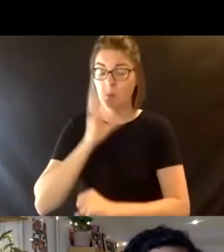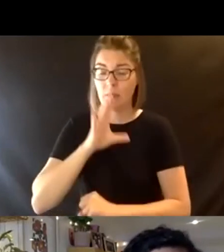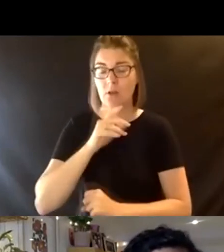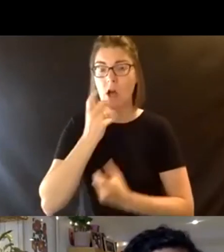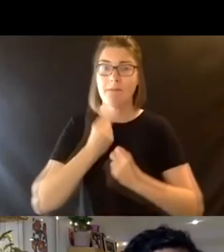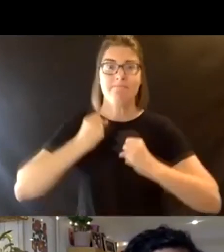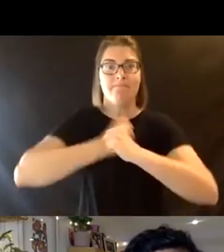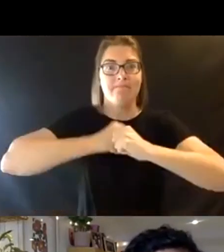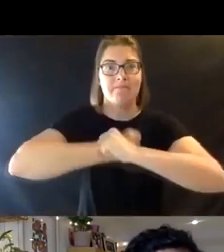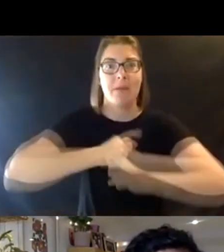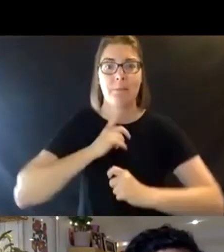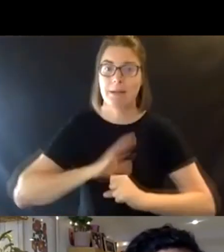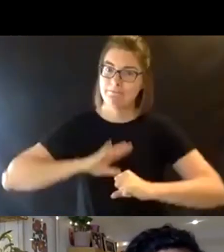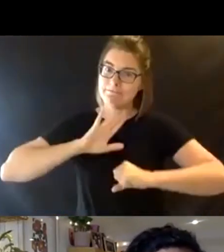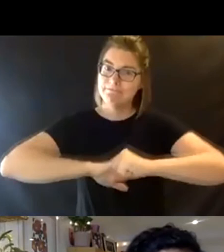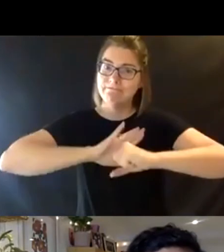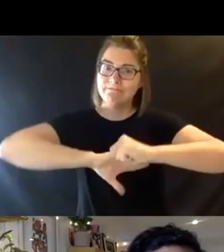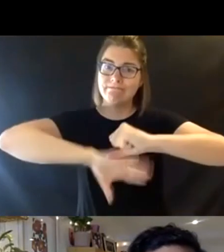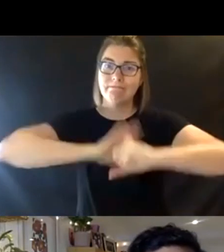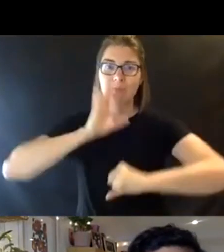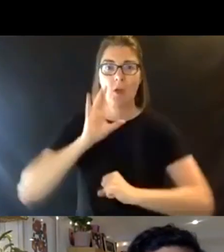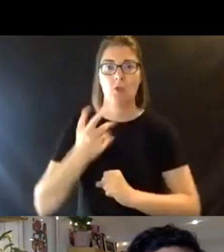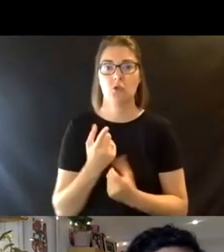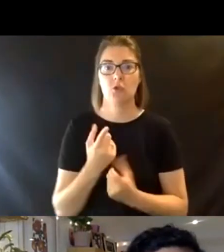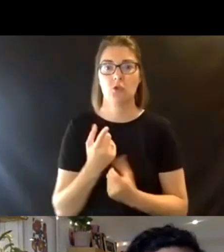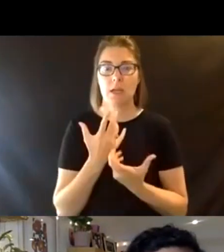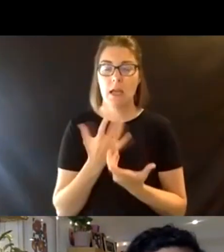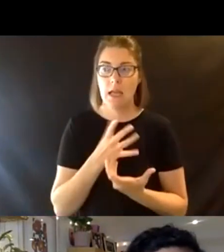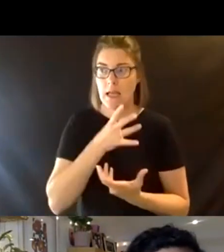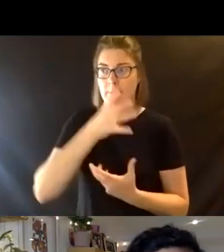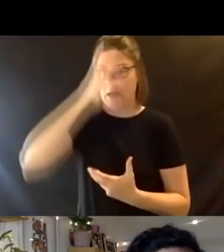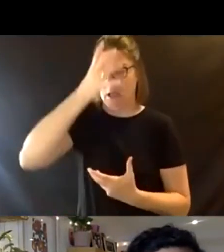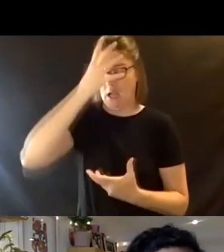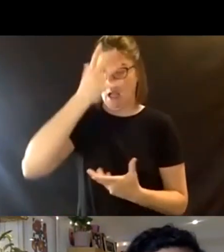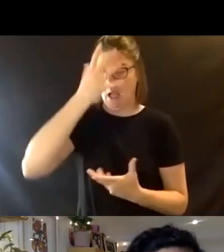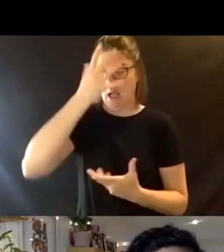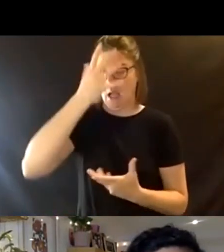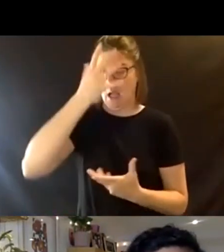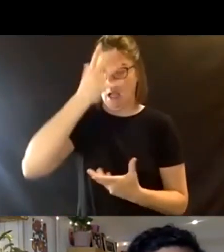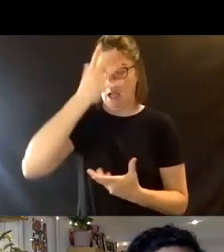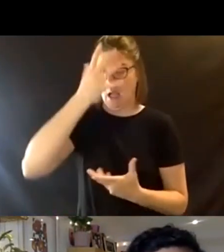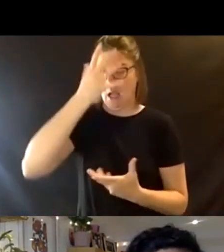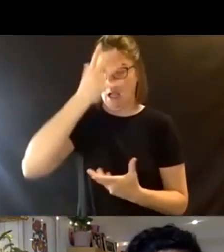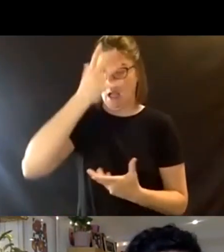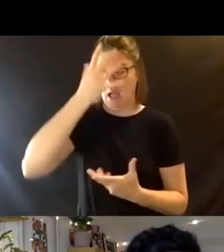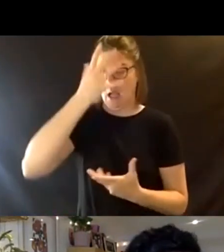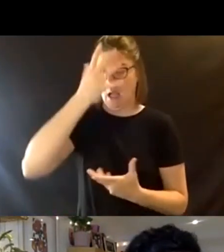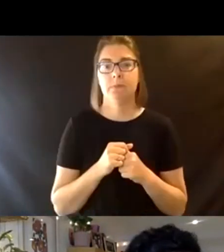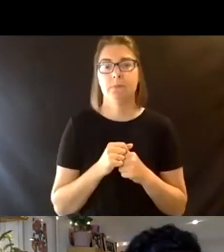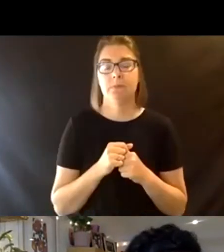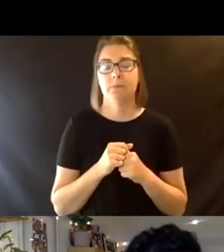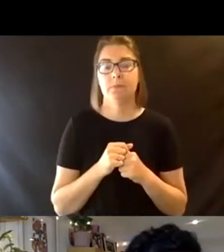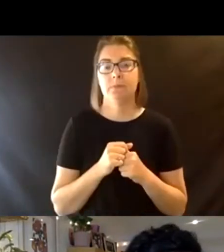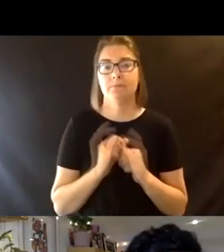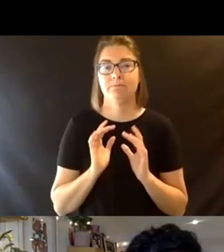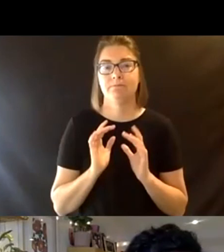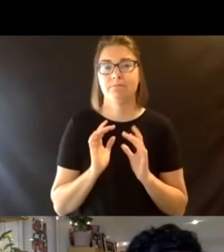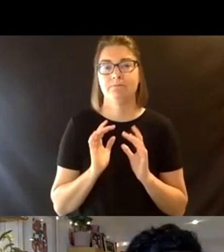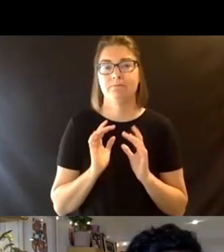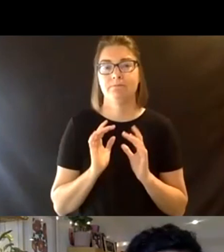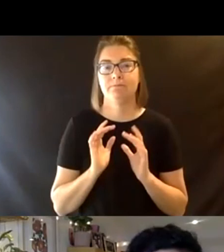but, you know, there's already so much labor as a parent, but know that your kid